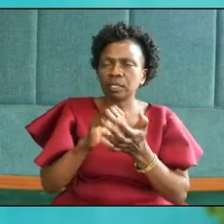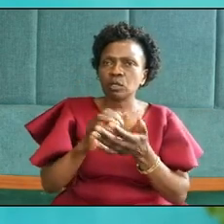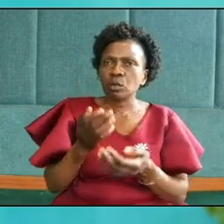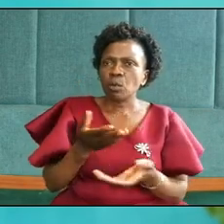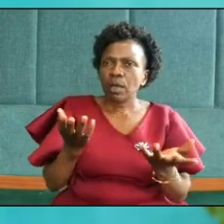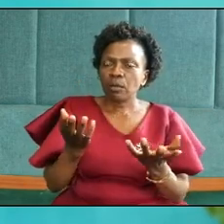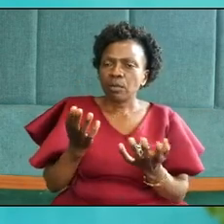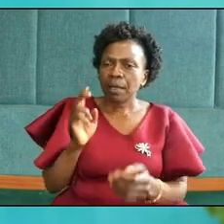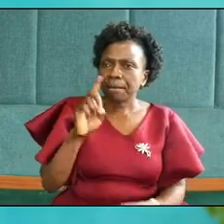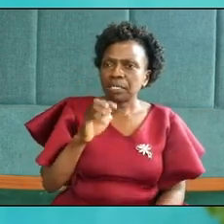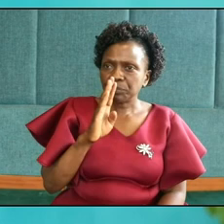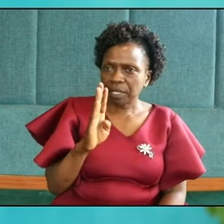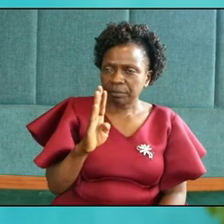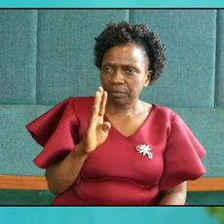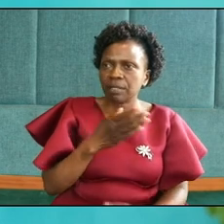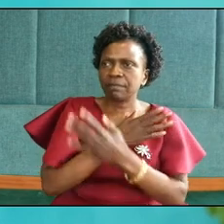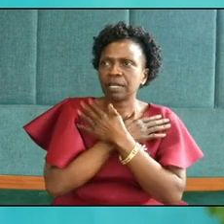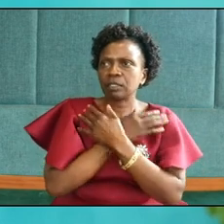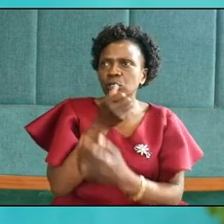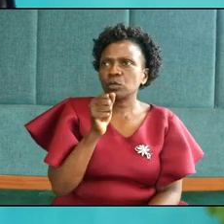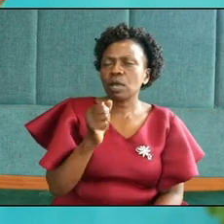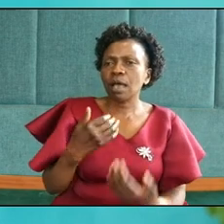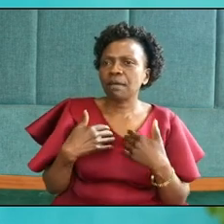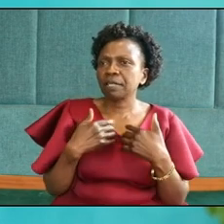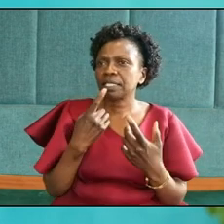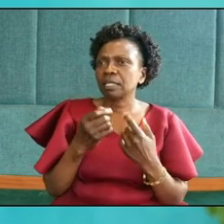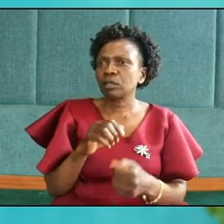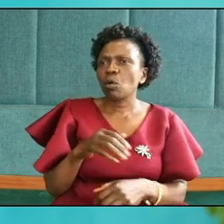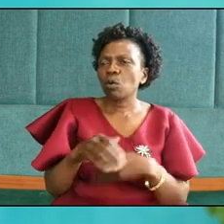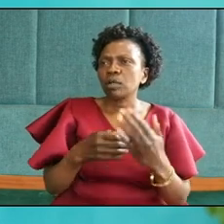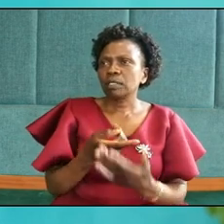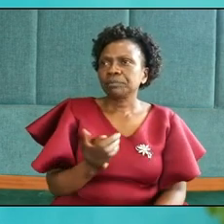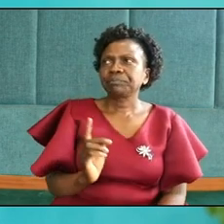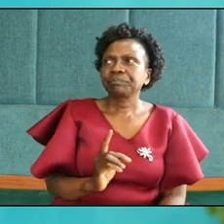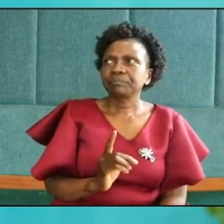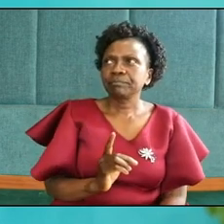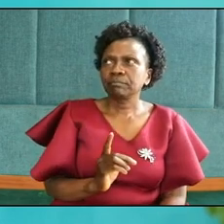are supposed to be, my dear friends. So, having said all this,